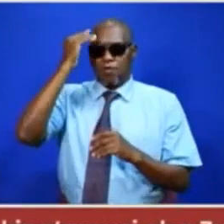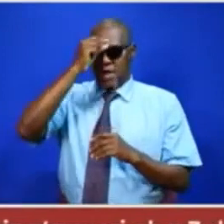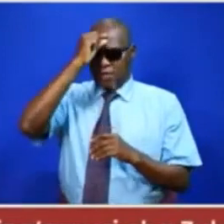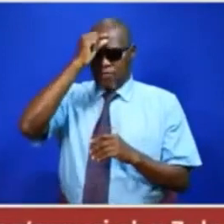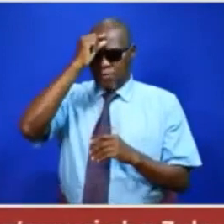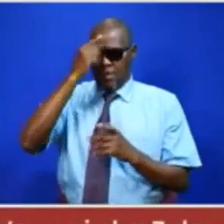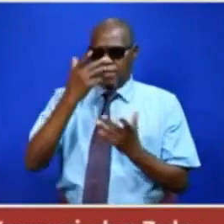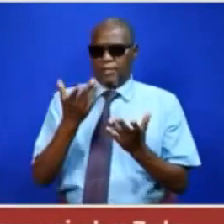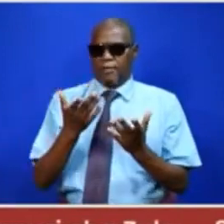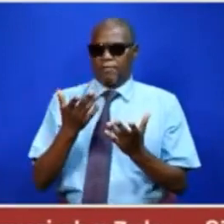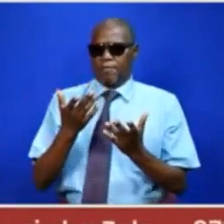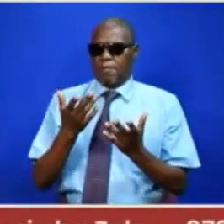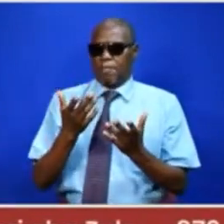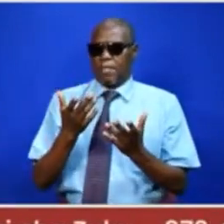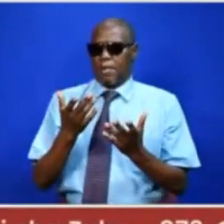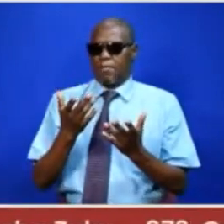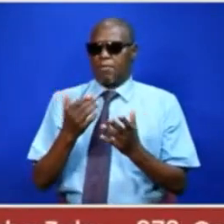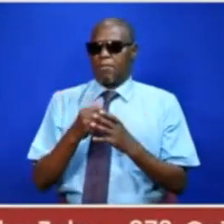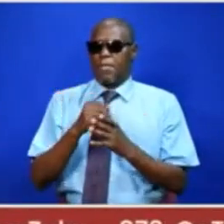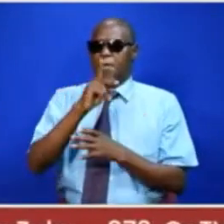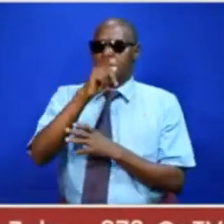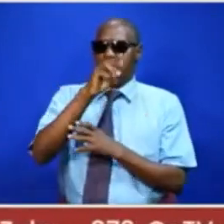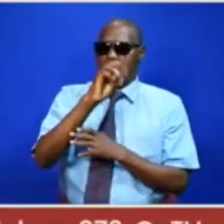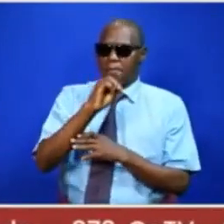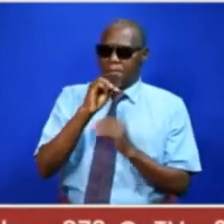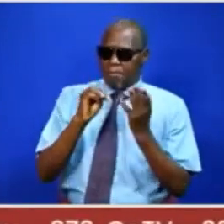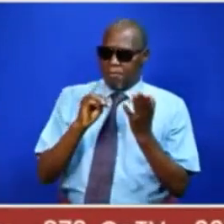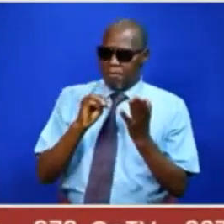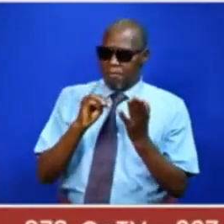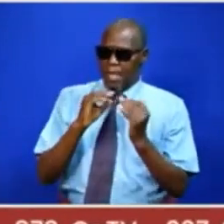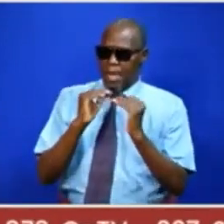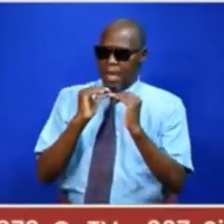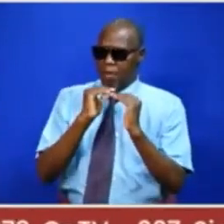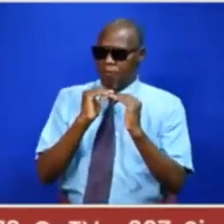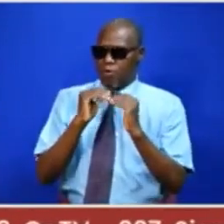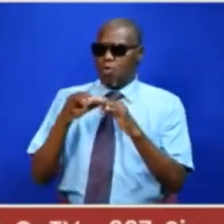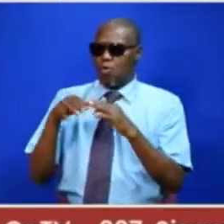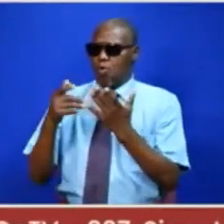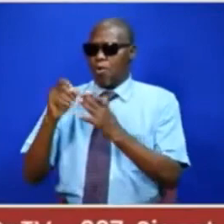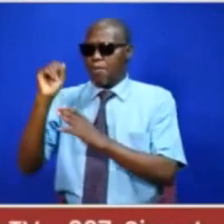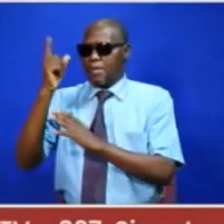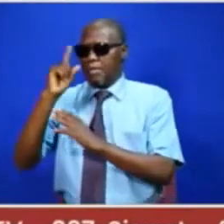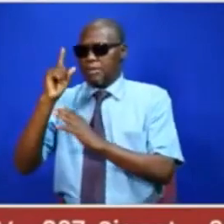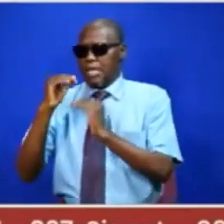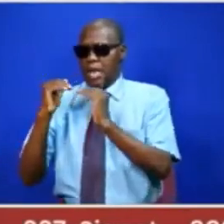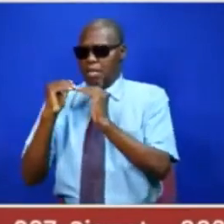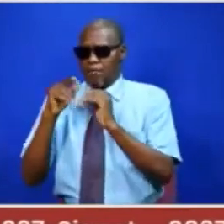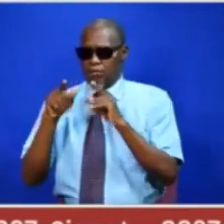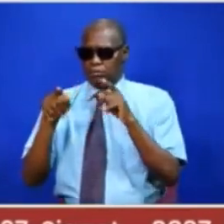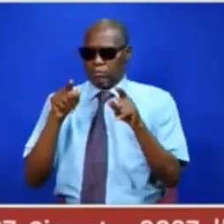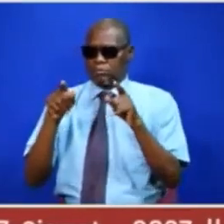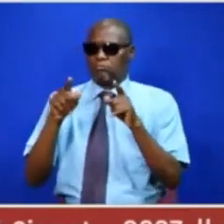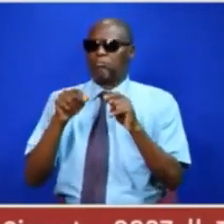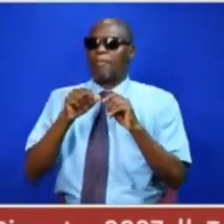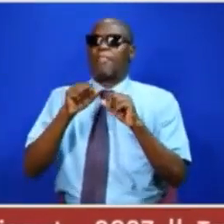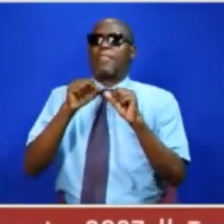either at the prime minister level or at the presidential level, will be able